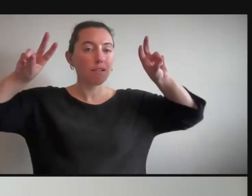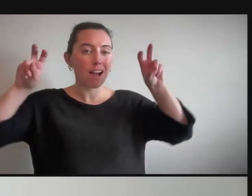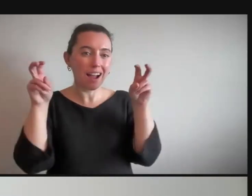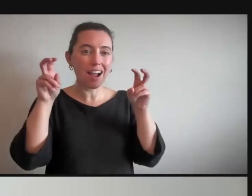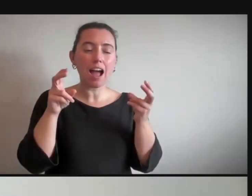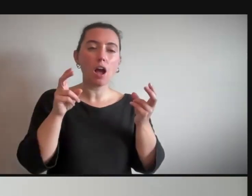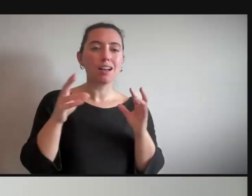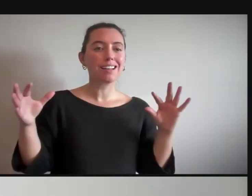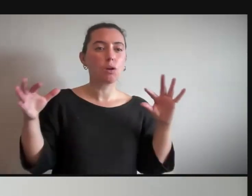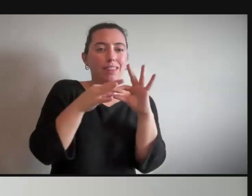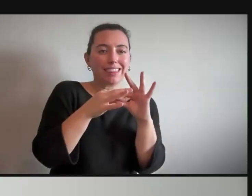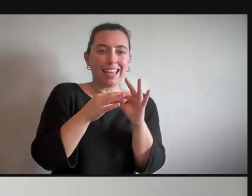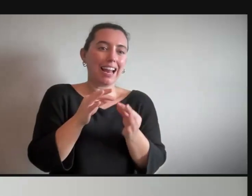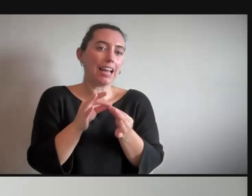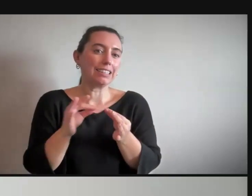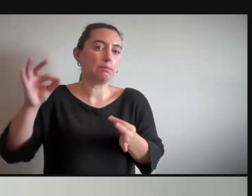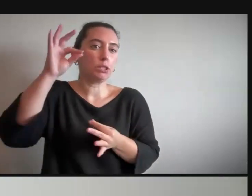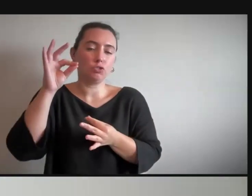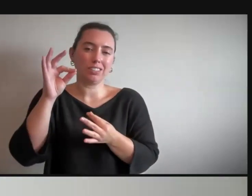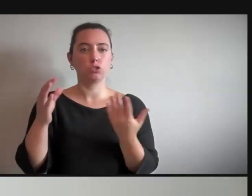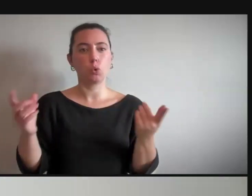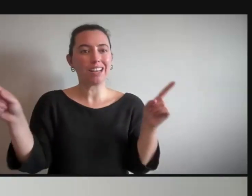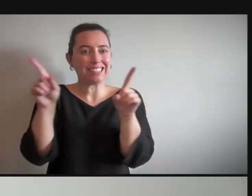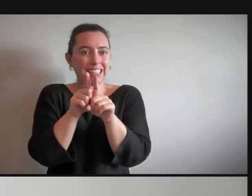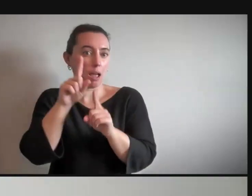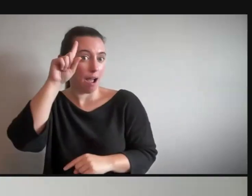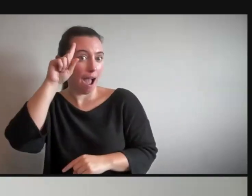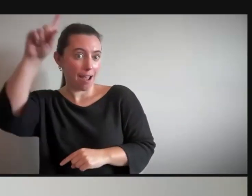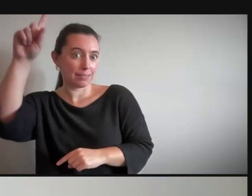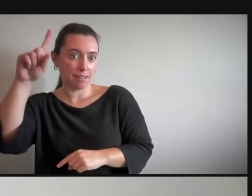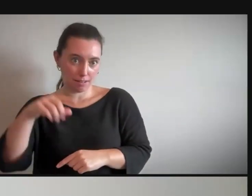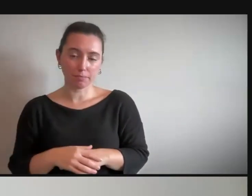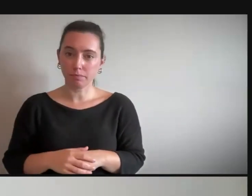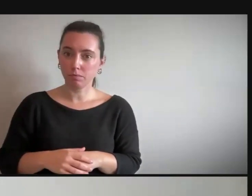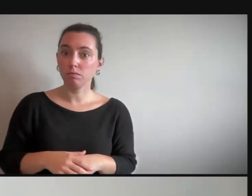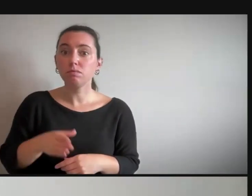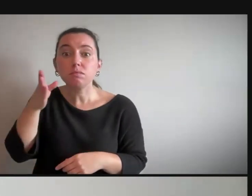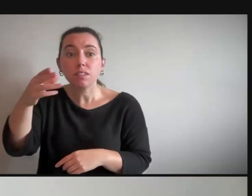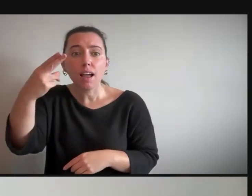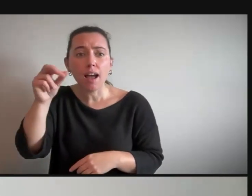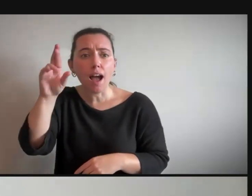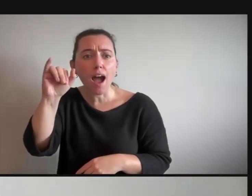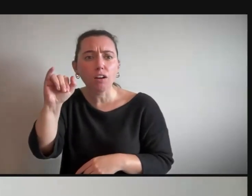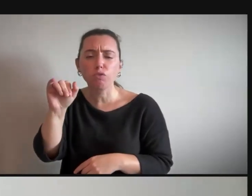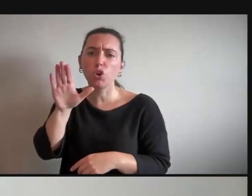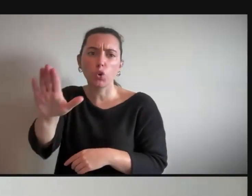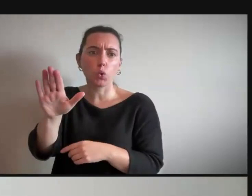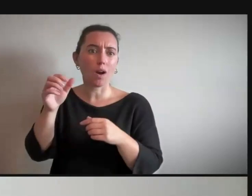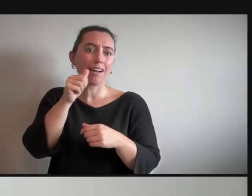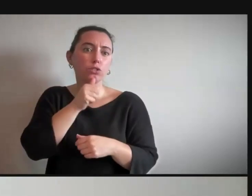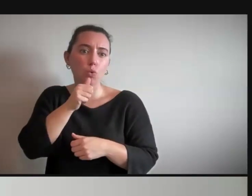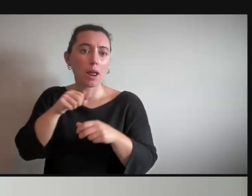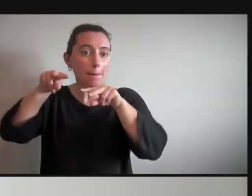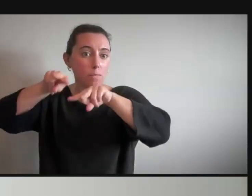really wants. But I want to ask Harri, so how would you see this in Estonia from a monitoring perspective? I mean, now it's one